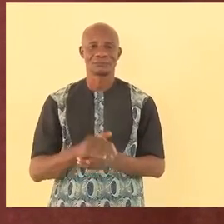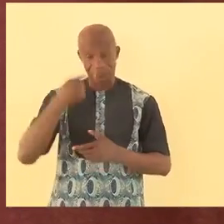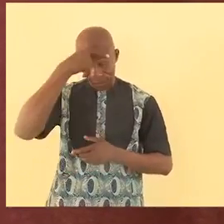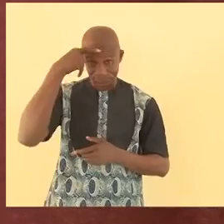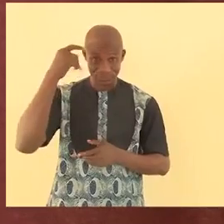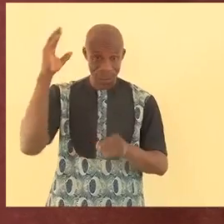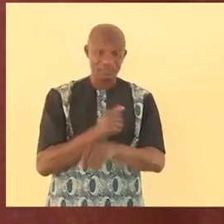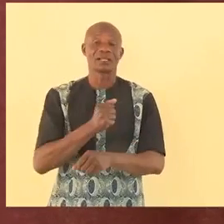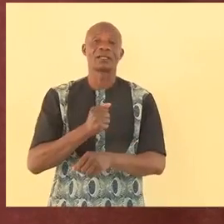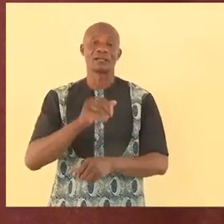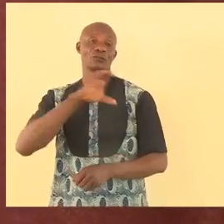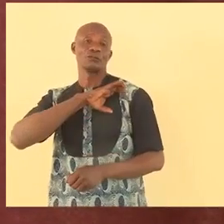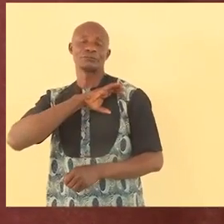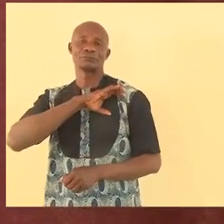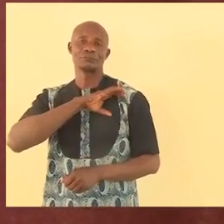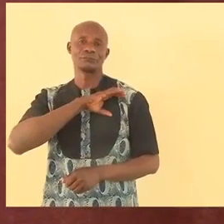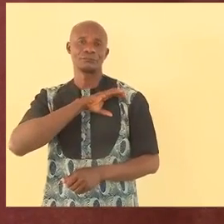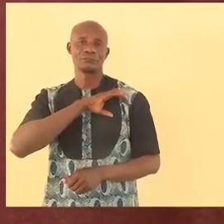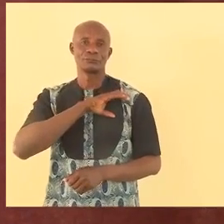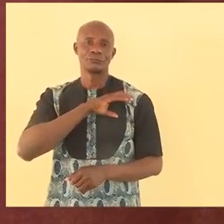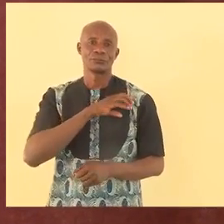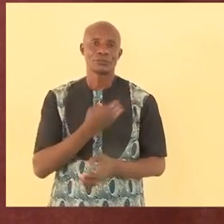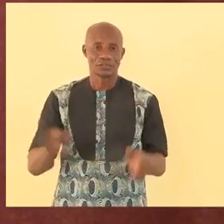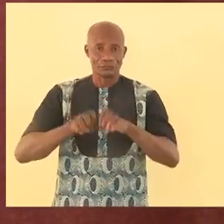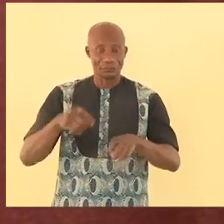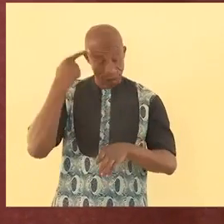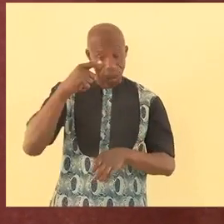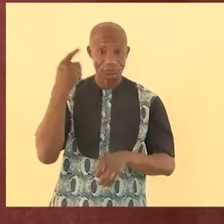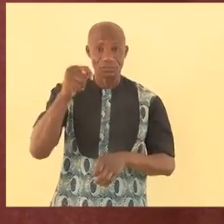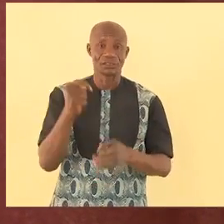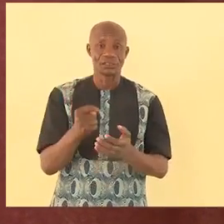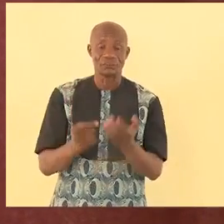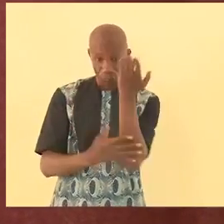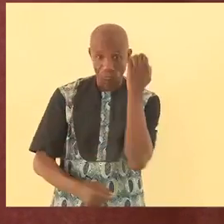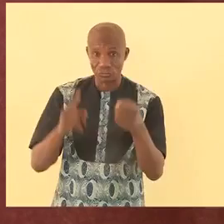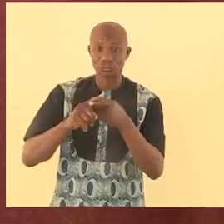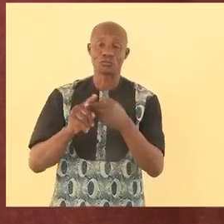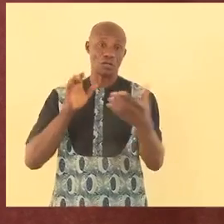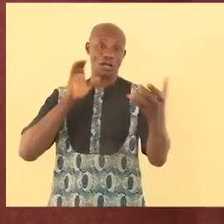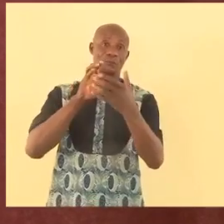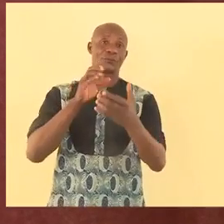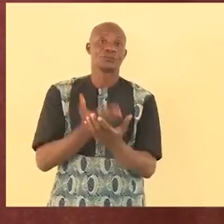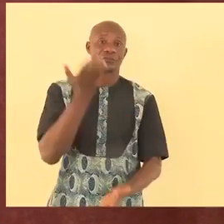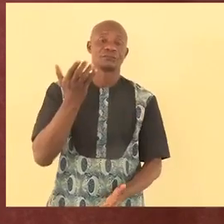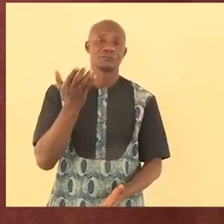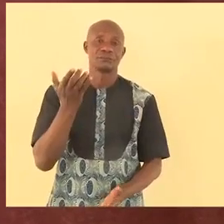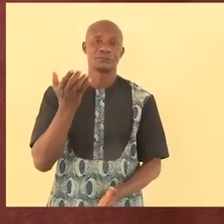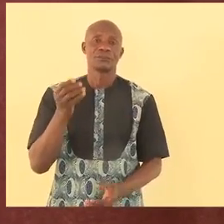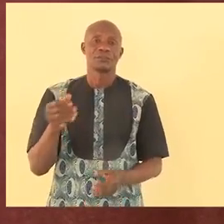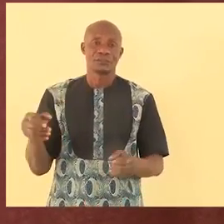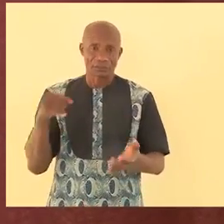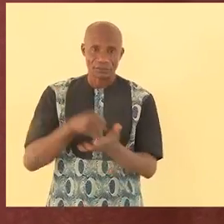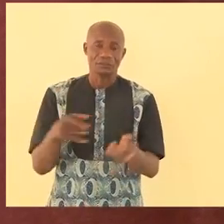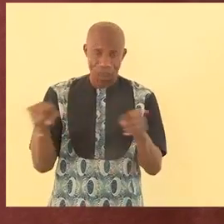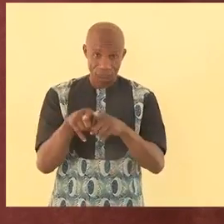Yeah. Yeah, Father, because it takes courage even for the poor to approach the rich, as it is now. And it takes